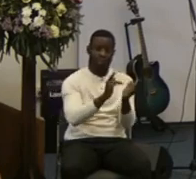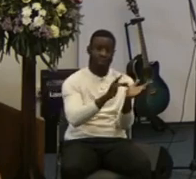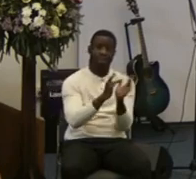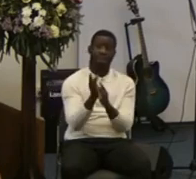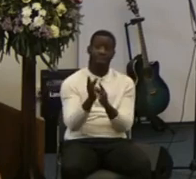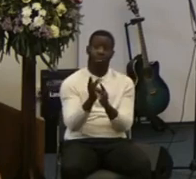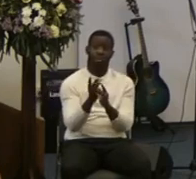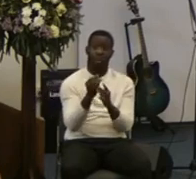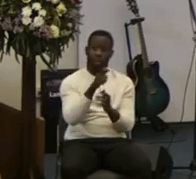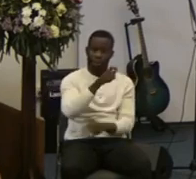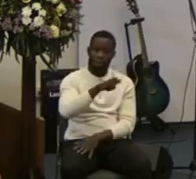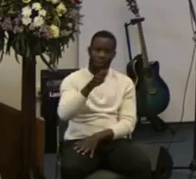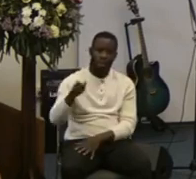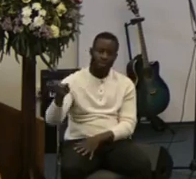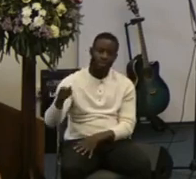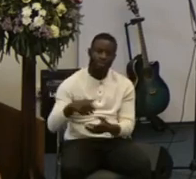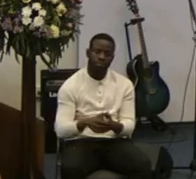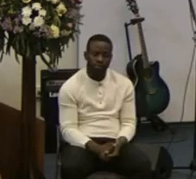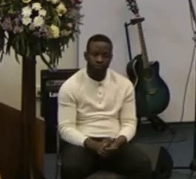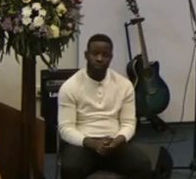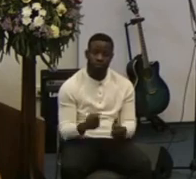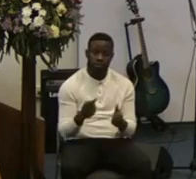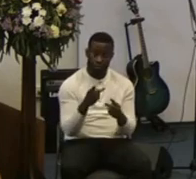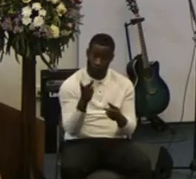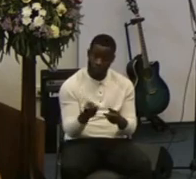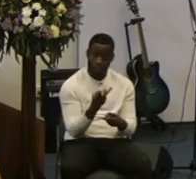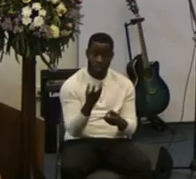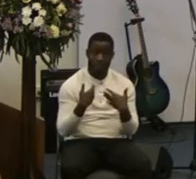has with individuals involve healing.